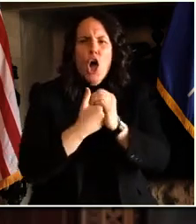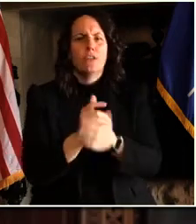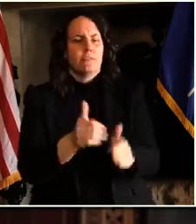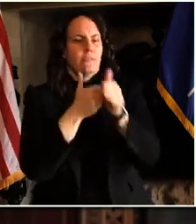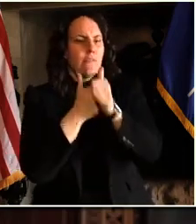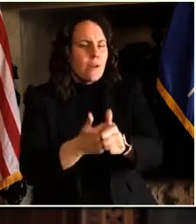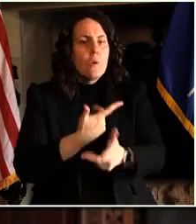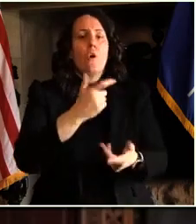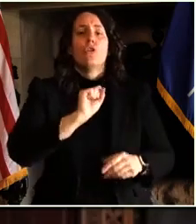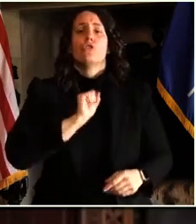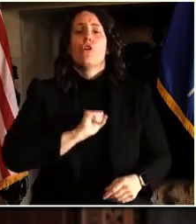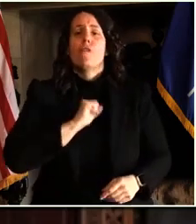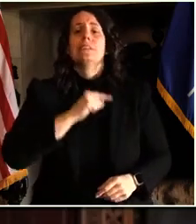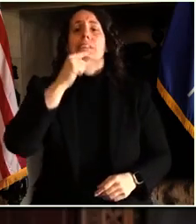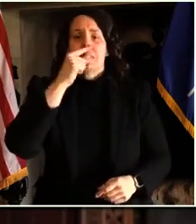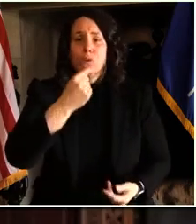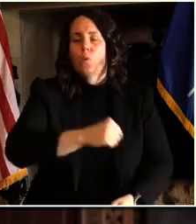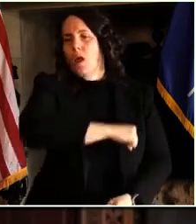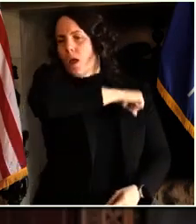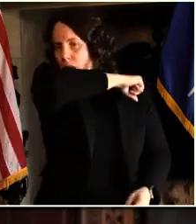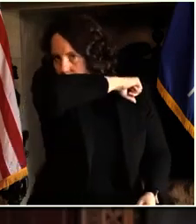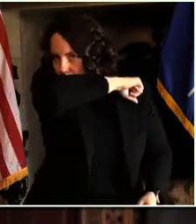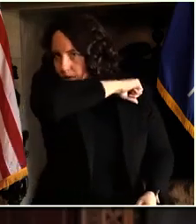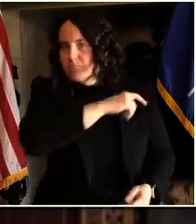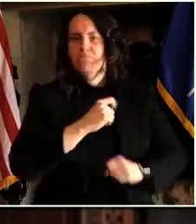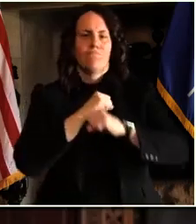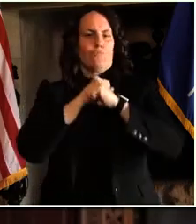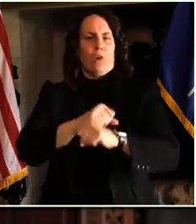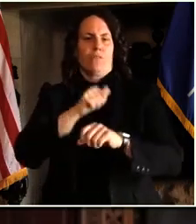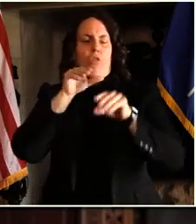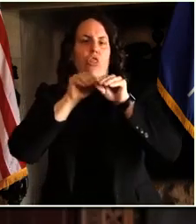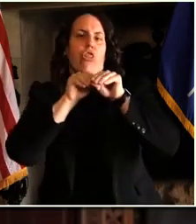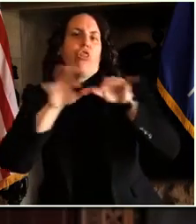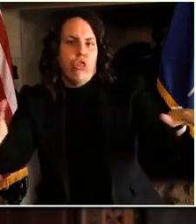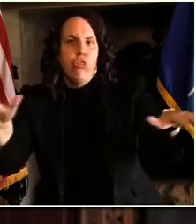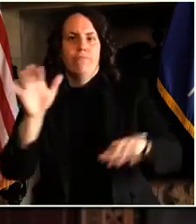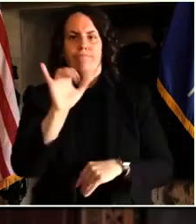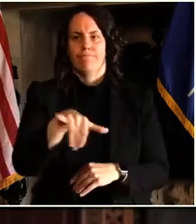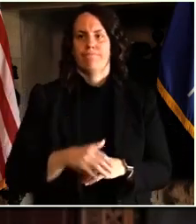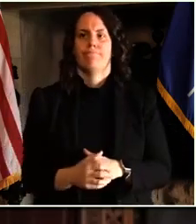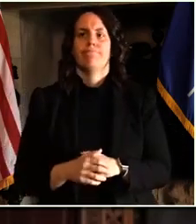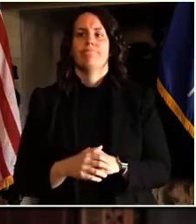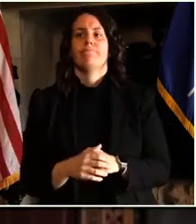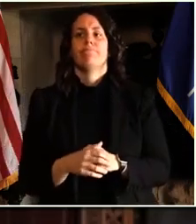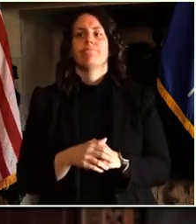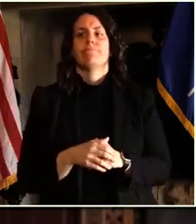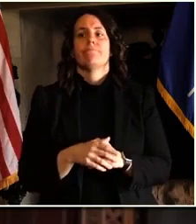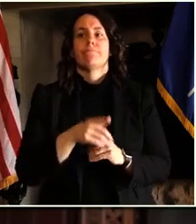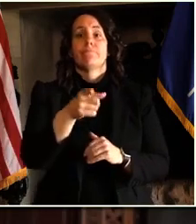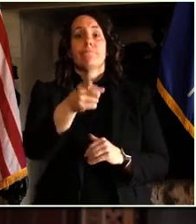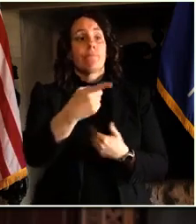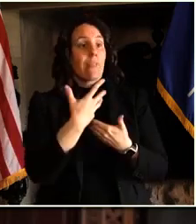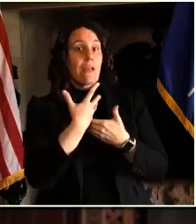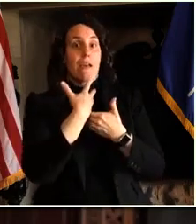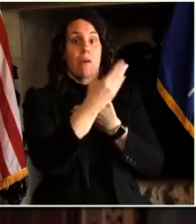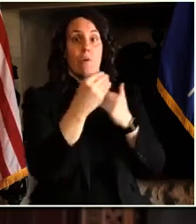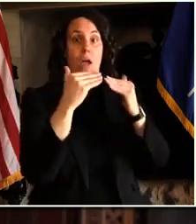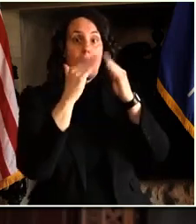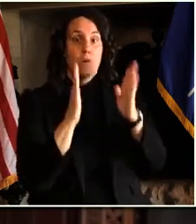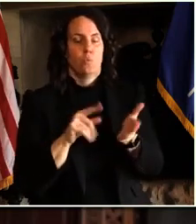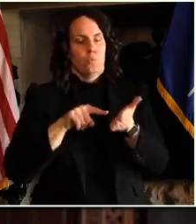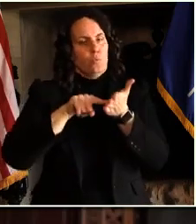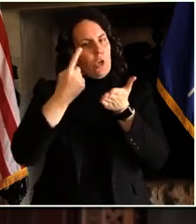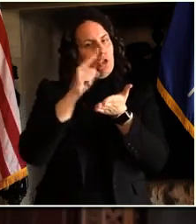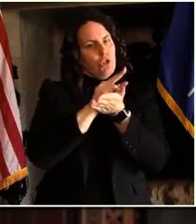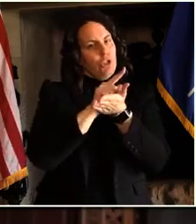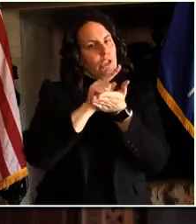sneezes. And when you leave home for your once-a-week grocery and pharmacy run, please exercise strict physical distancing. Stay